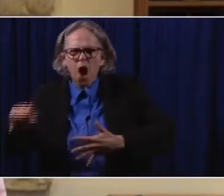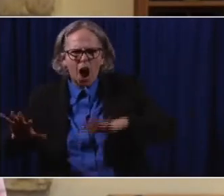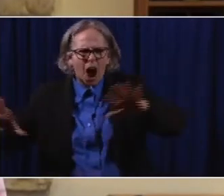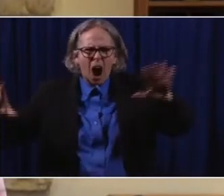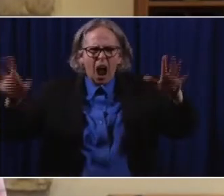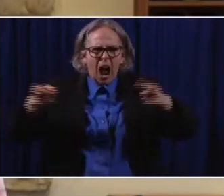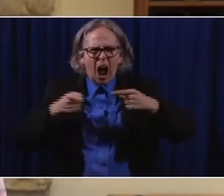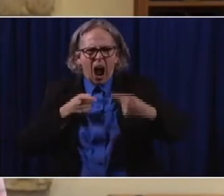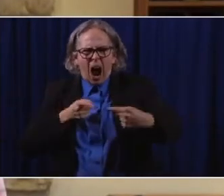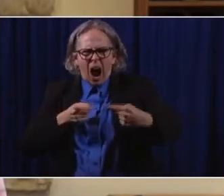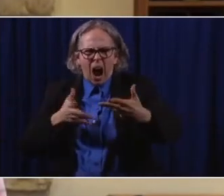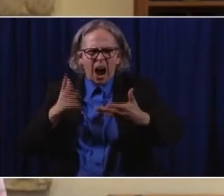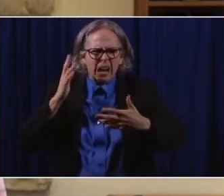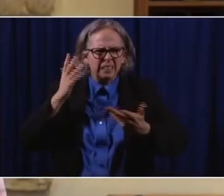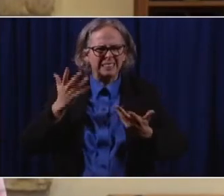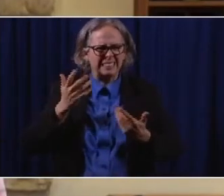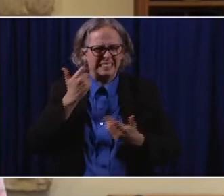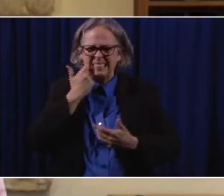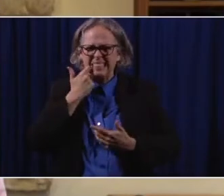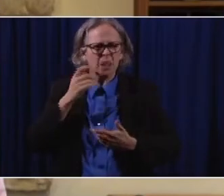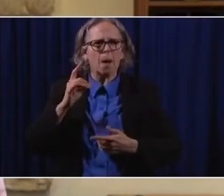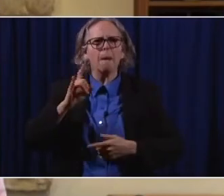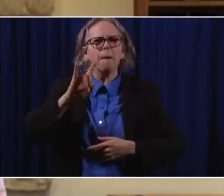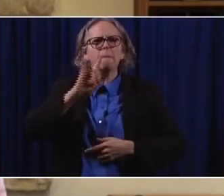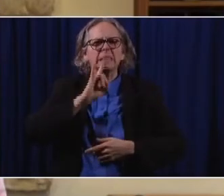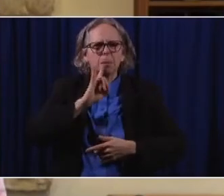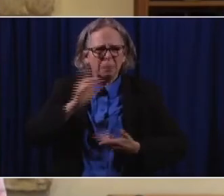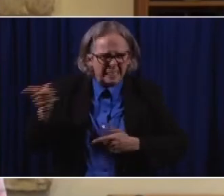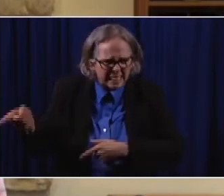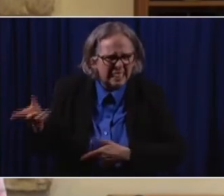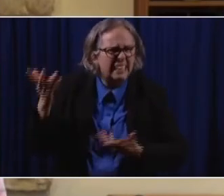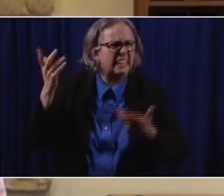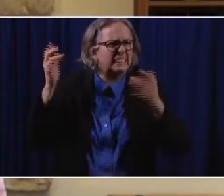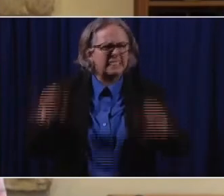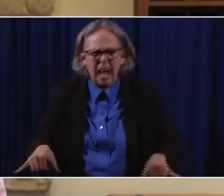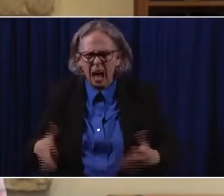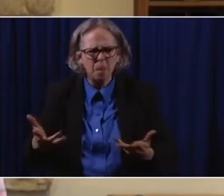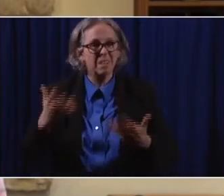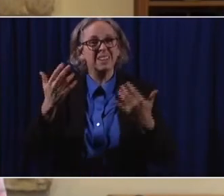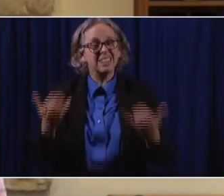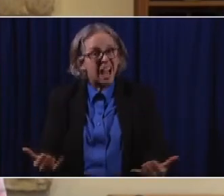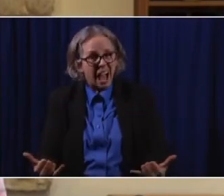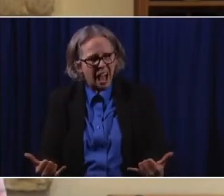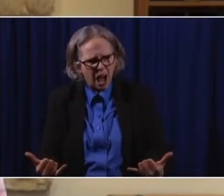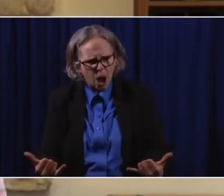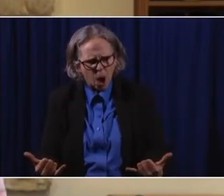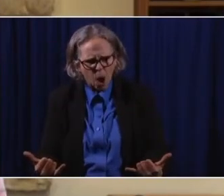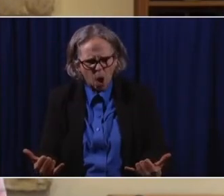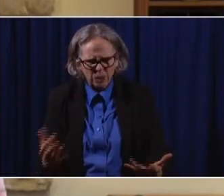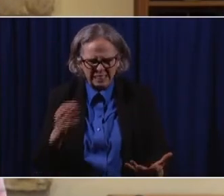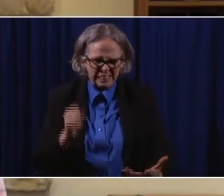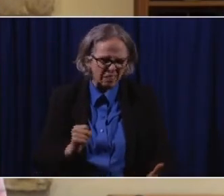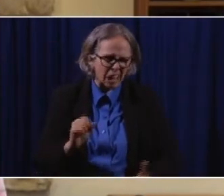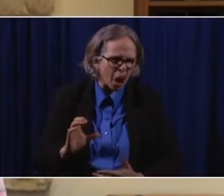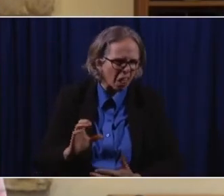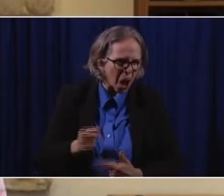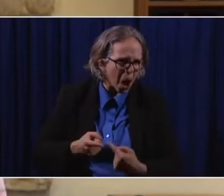recently, Mississippi. Now we've seen high incidence up in South Dakota, North Dakota.